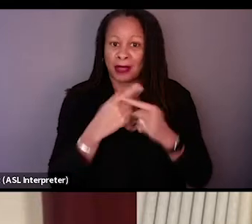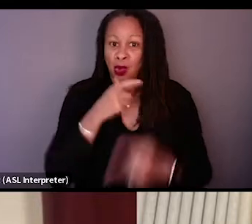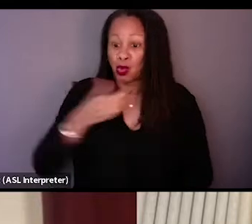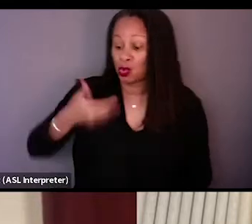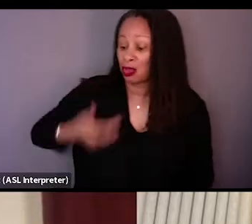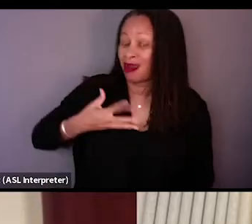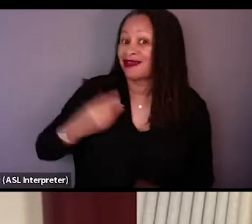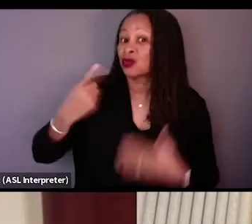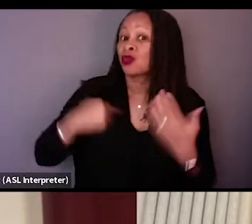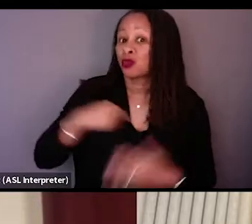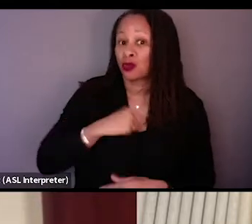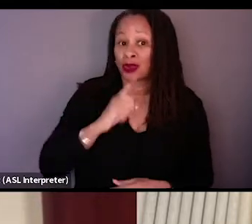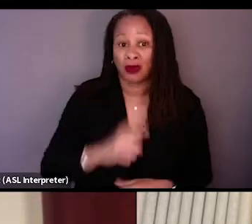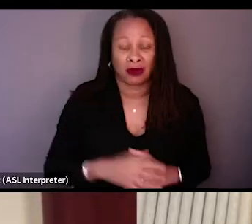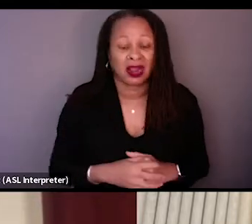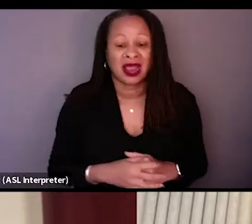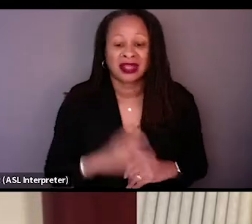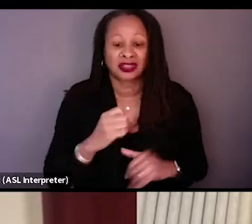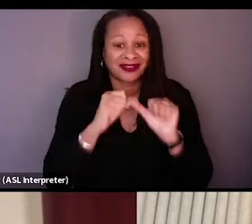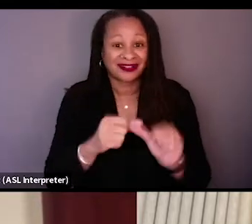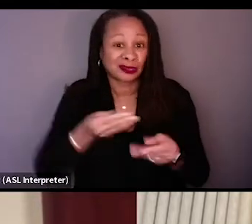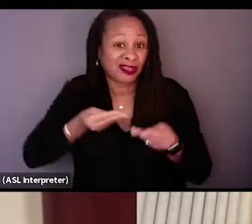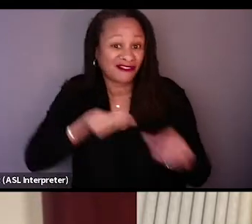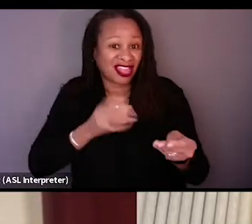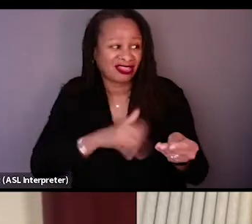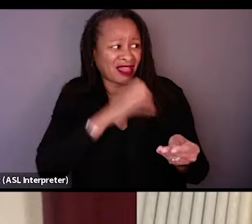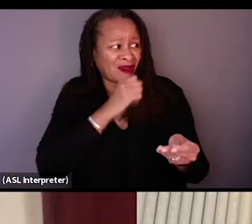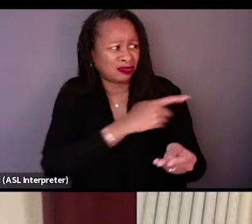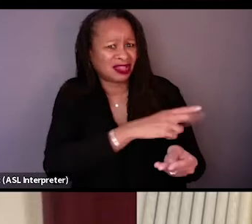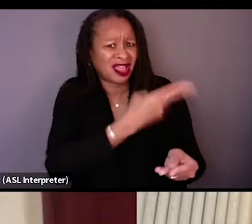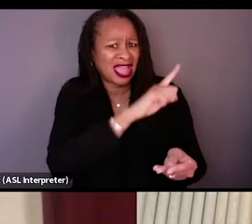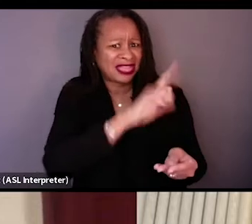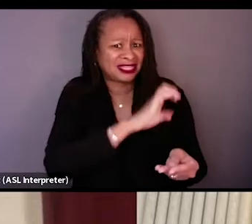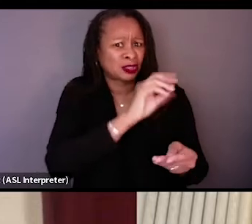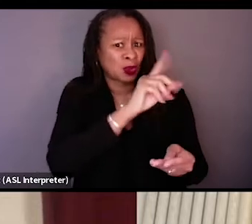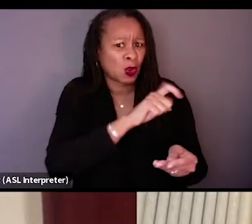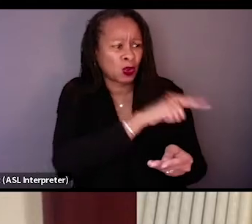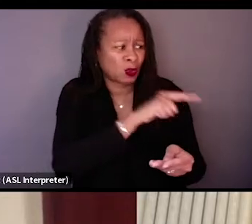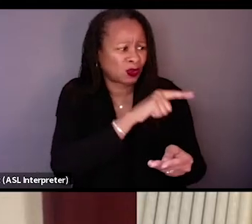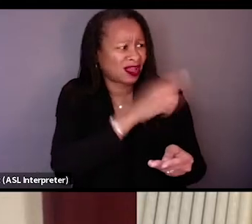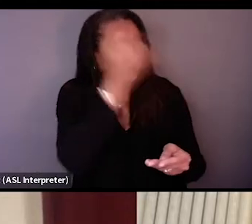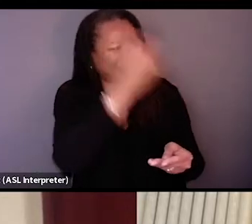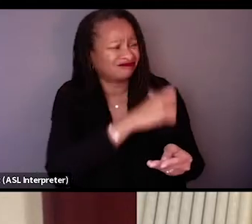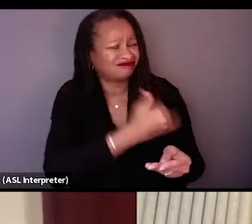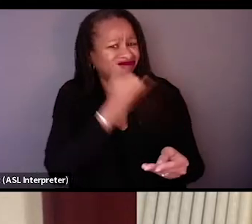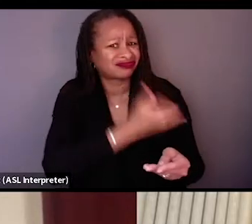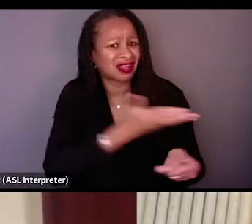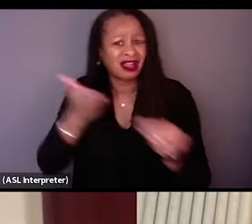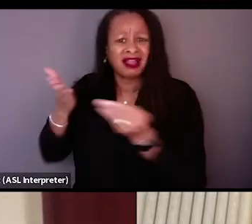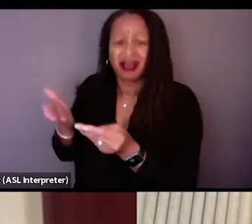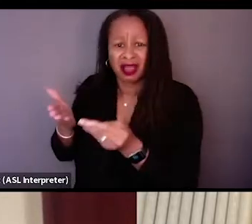we thought about those movies, and so we're still constantly being fed those movies. So I think that's such a great question, because it